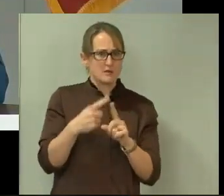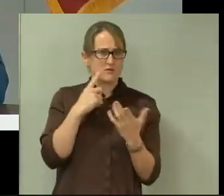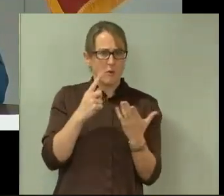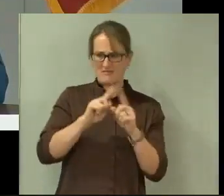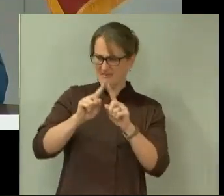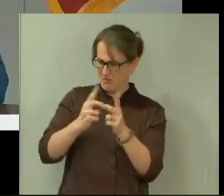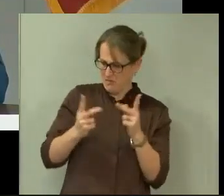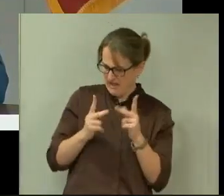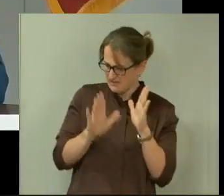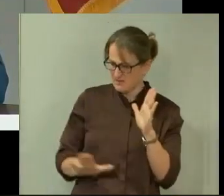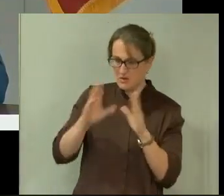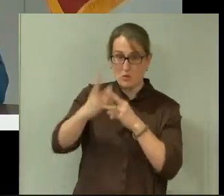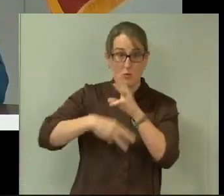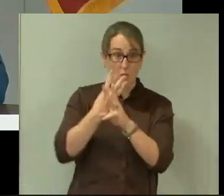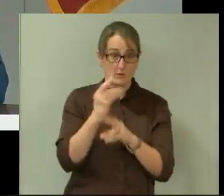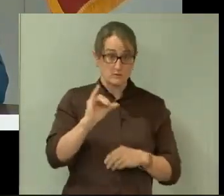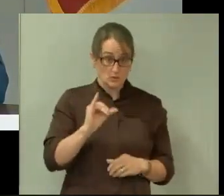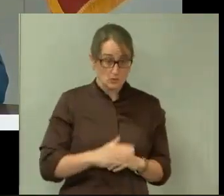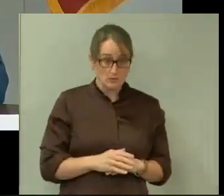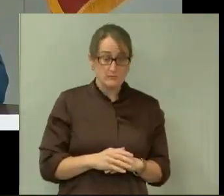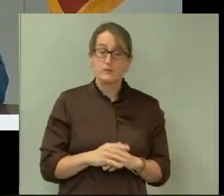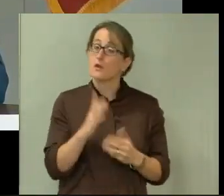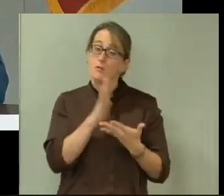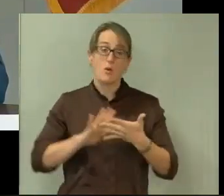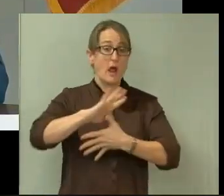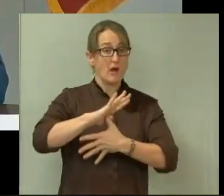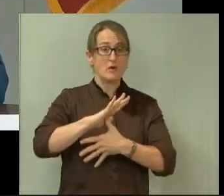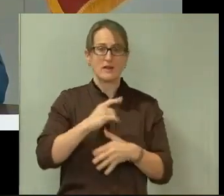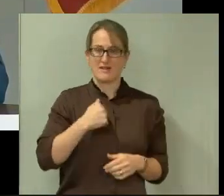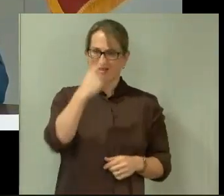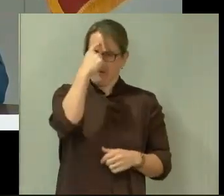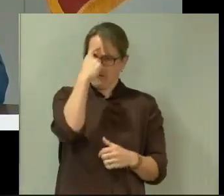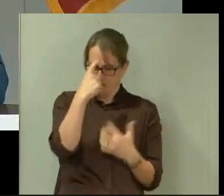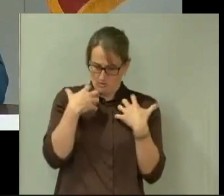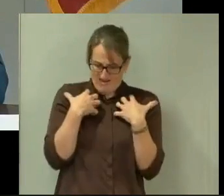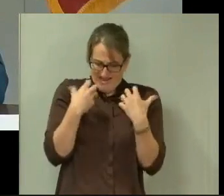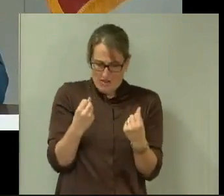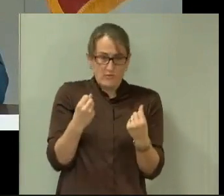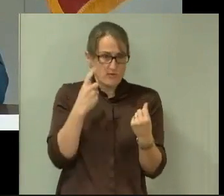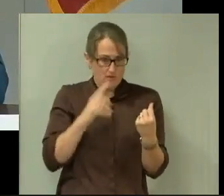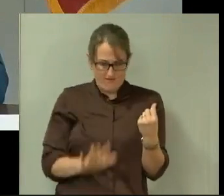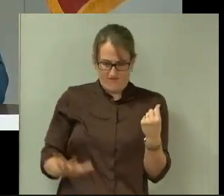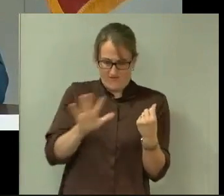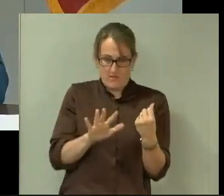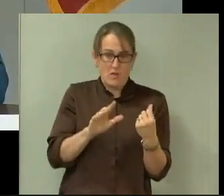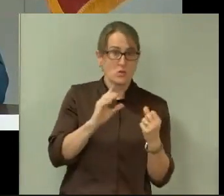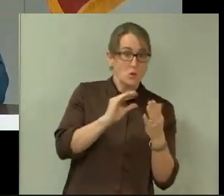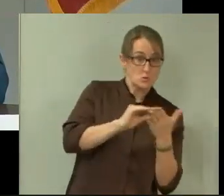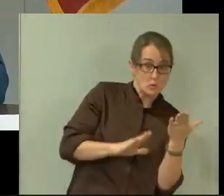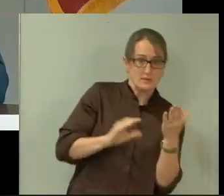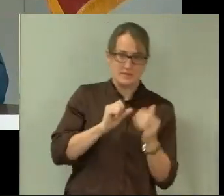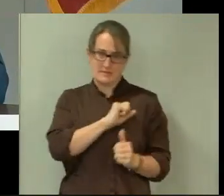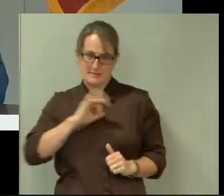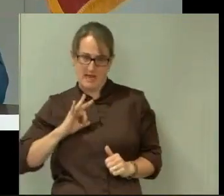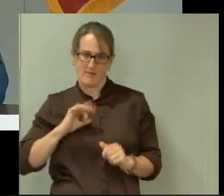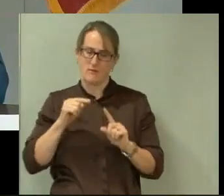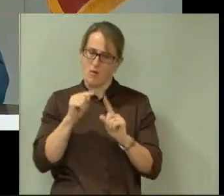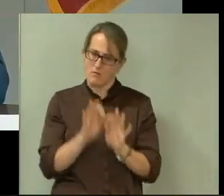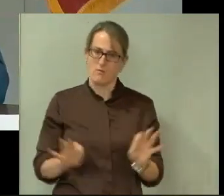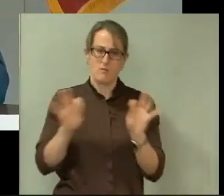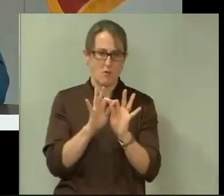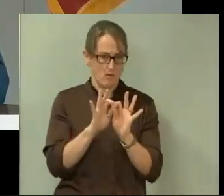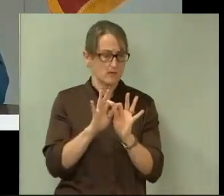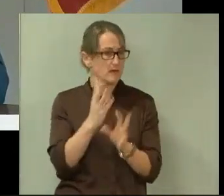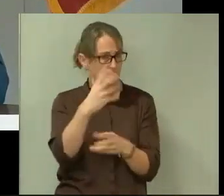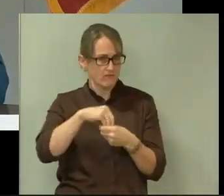discussion, the mental health and well-being of our staff and students has been at the forefront of all thoughts and ideas. Our discussions have had